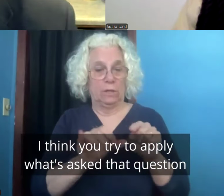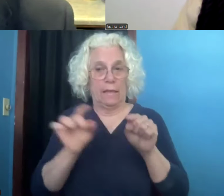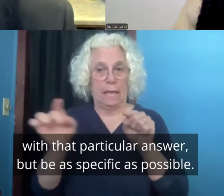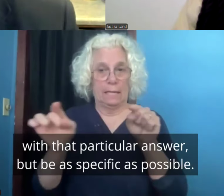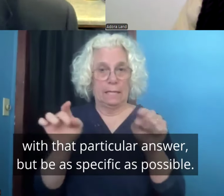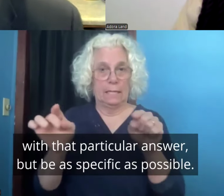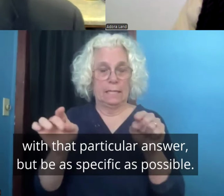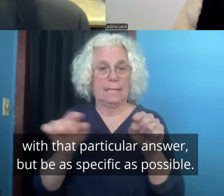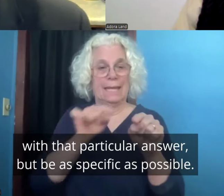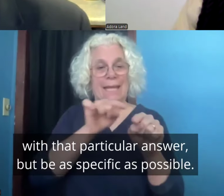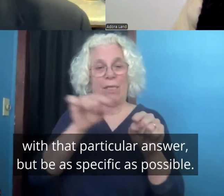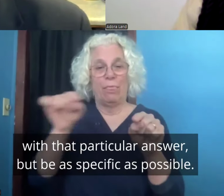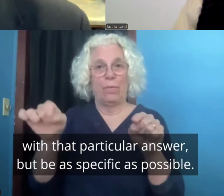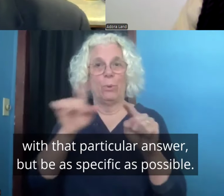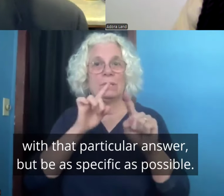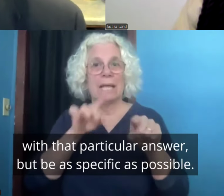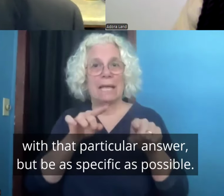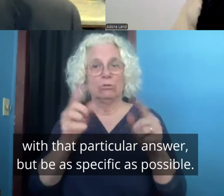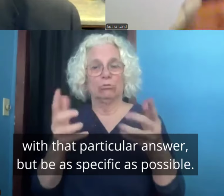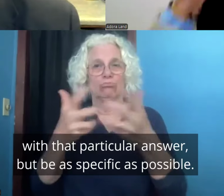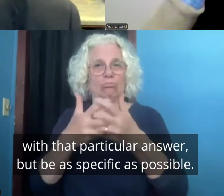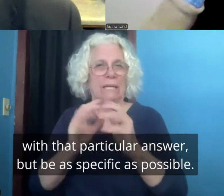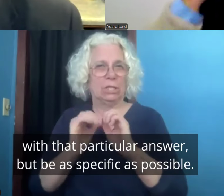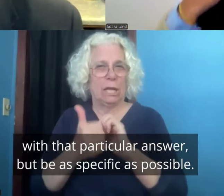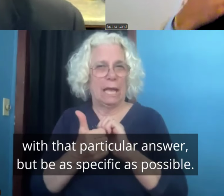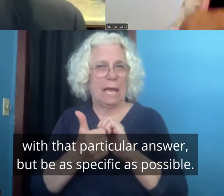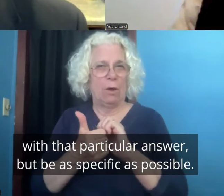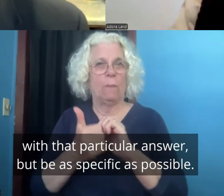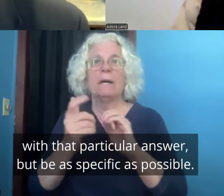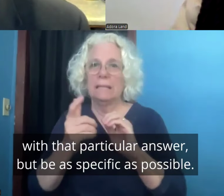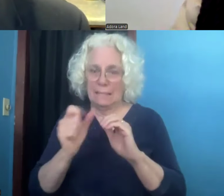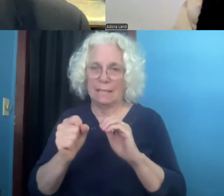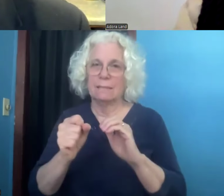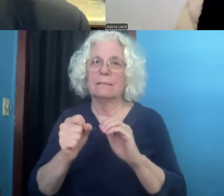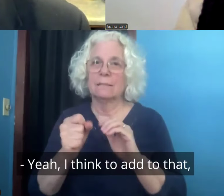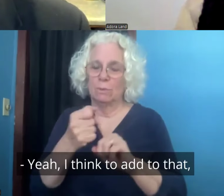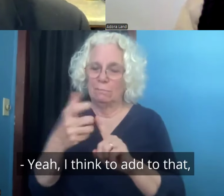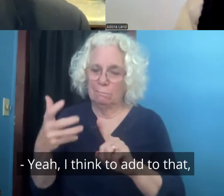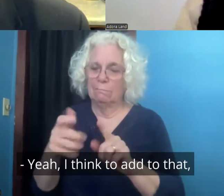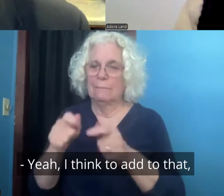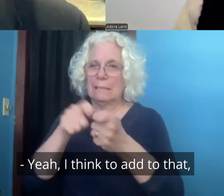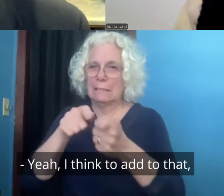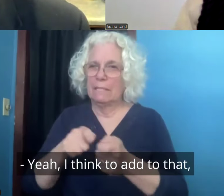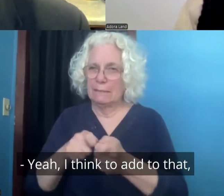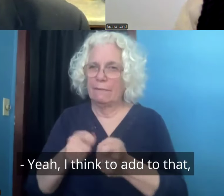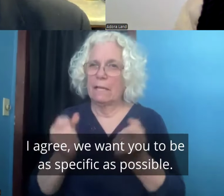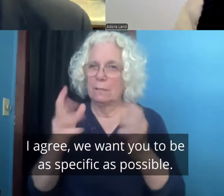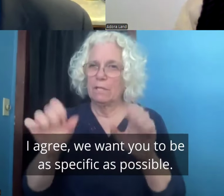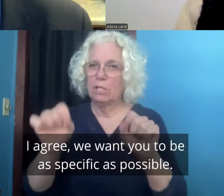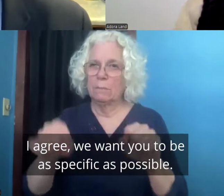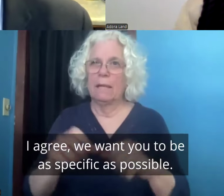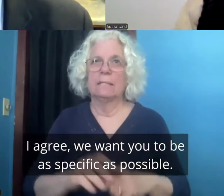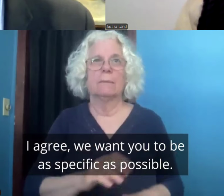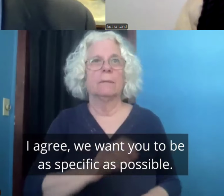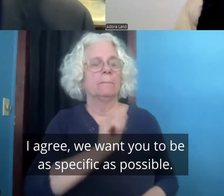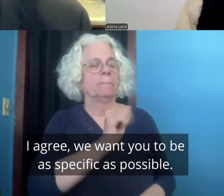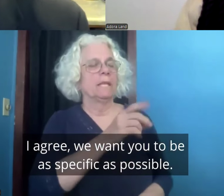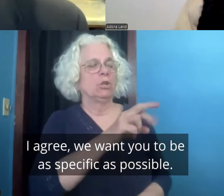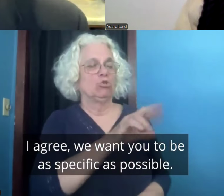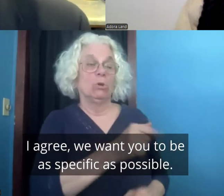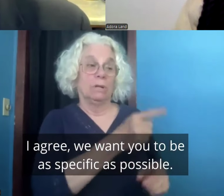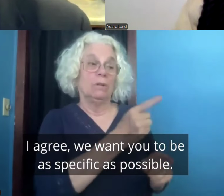question with that particular answer, but be as specific as possible. Yeah, I think to add to that, I agree. We want you to